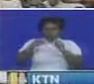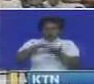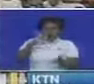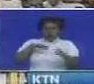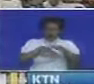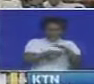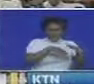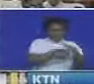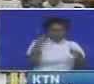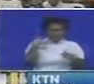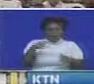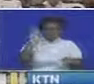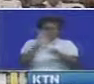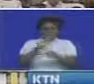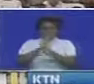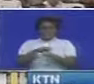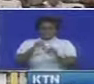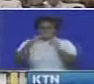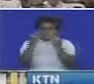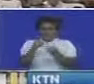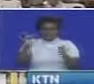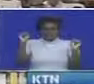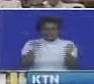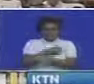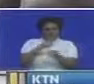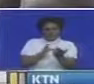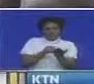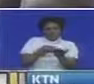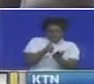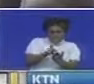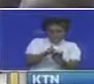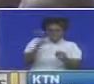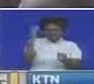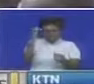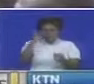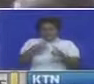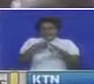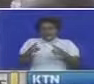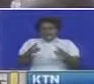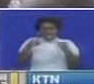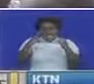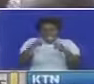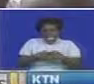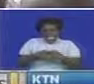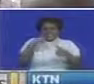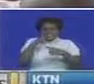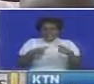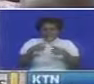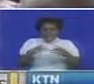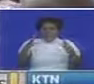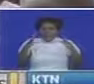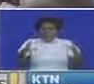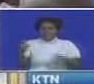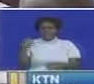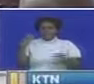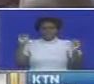the hundreds of thousands of families who are unable to afford the school charges. But after the 8 years of primary school, a large number still could